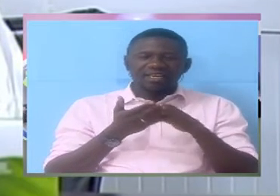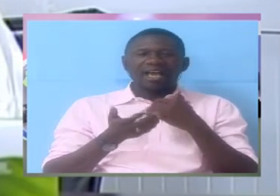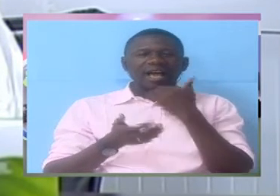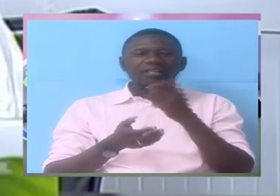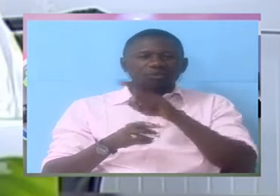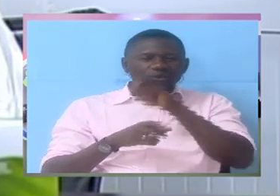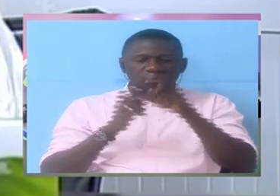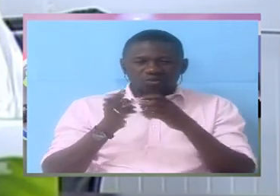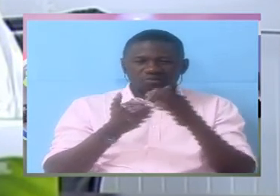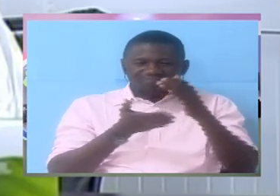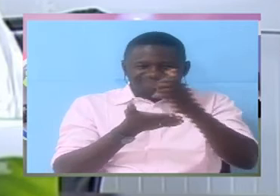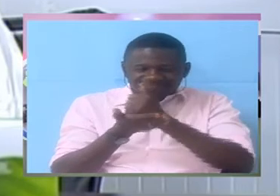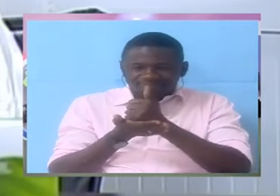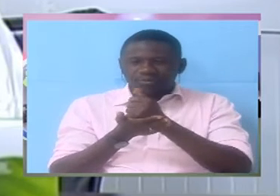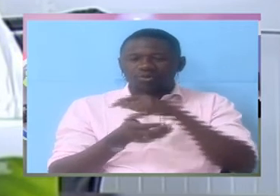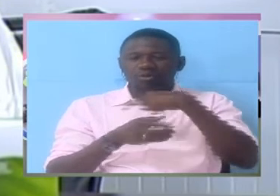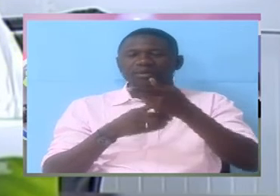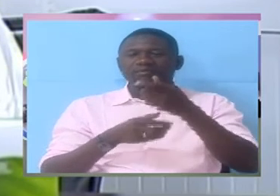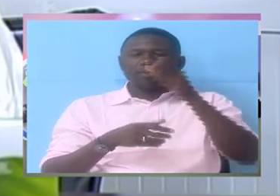And